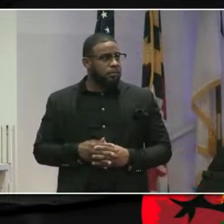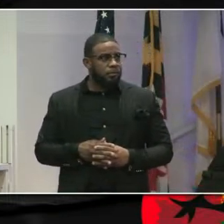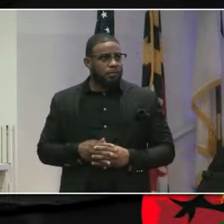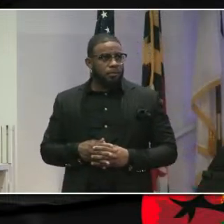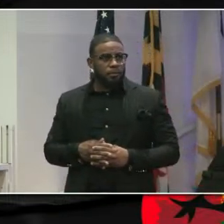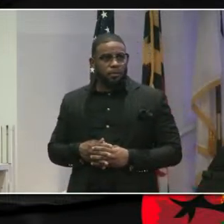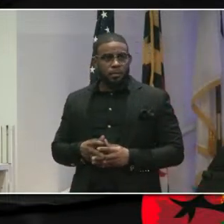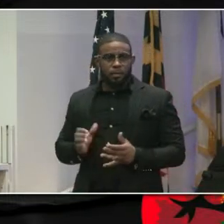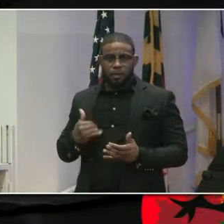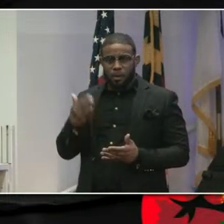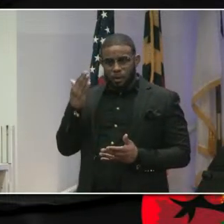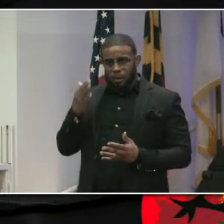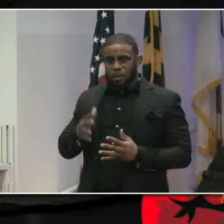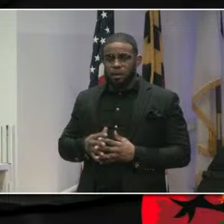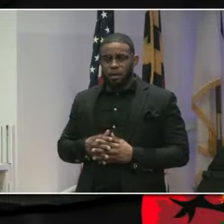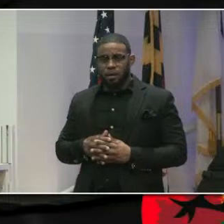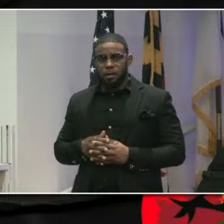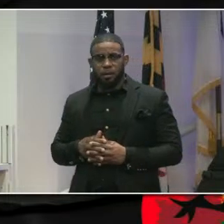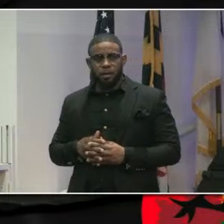Now I know,